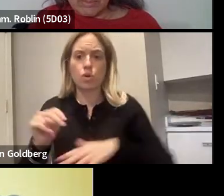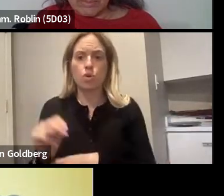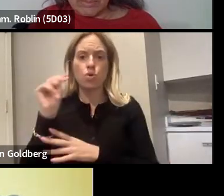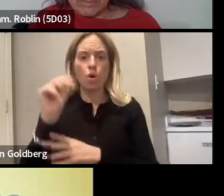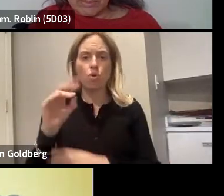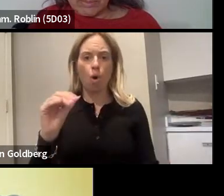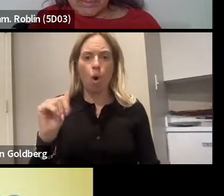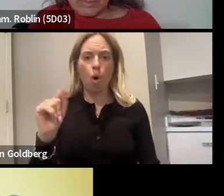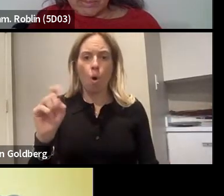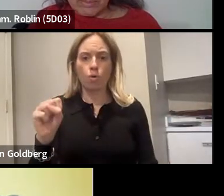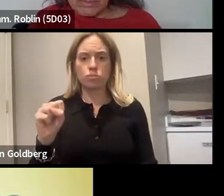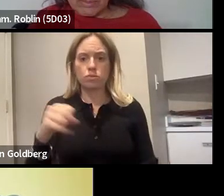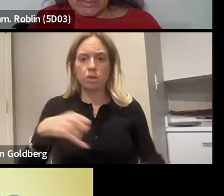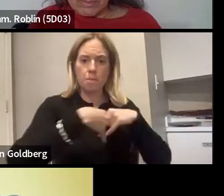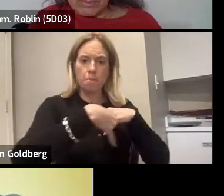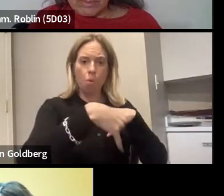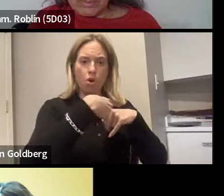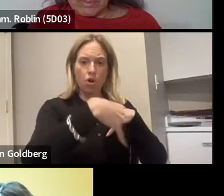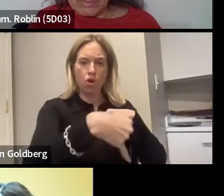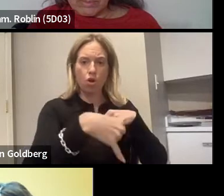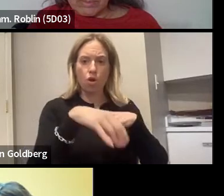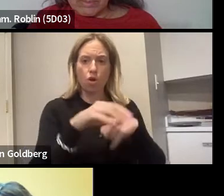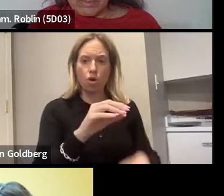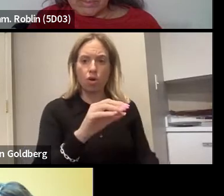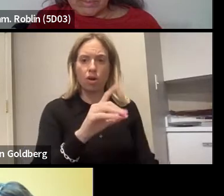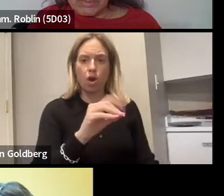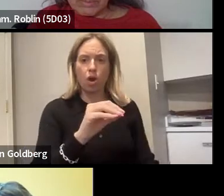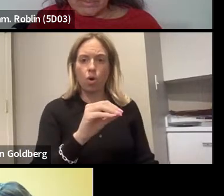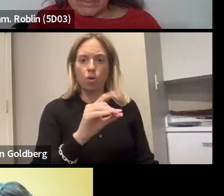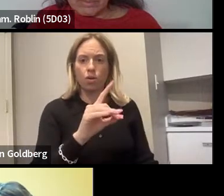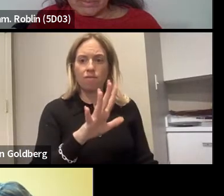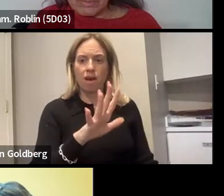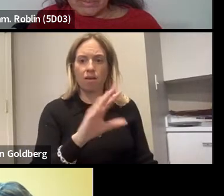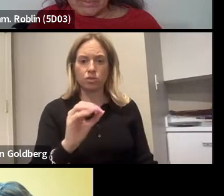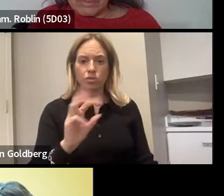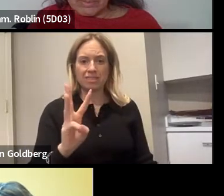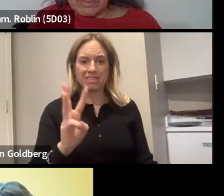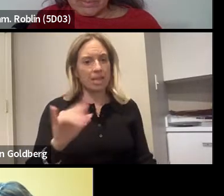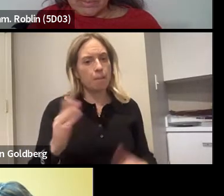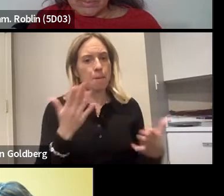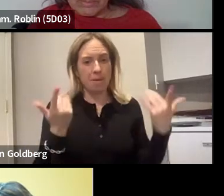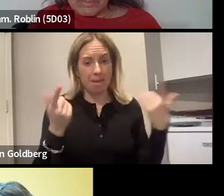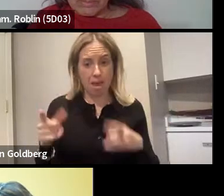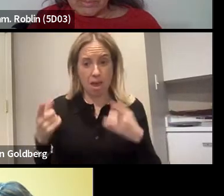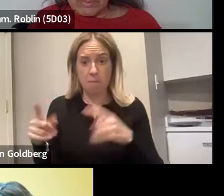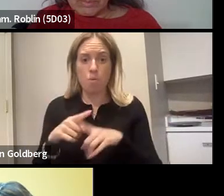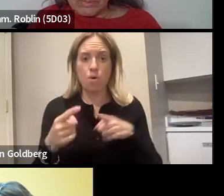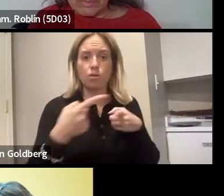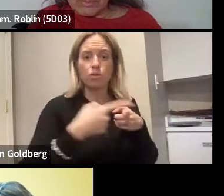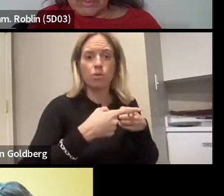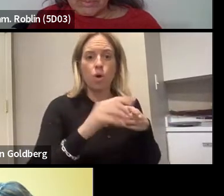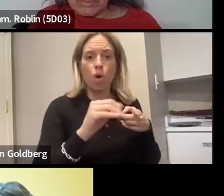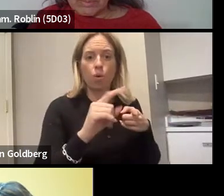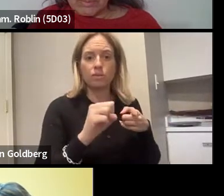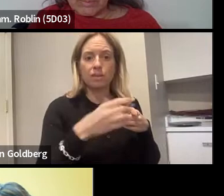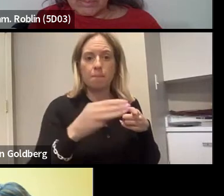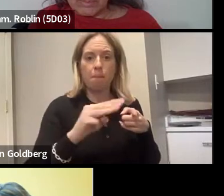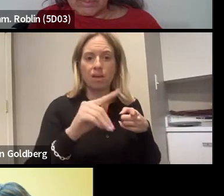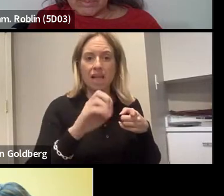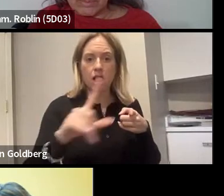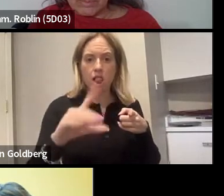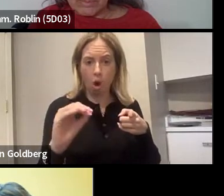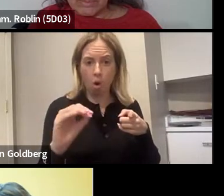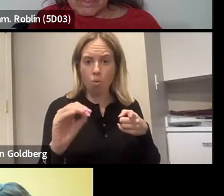so they bordered the old 5D06. I think that's what might be going on right now. But one's at the corner of Oates and Montello, and then the other